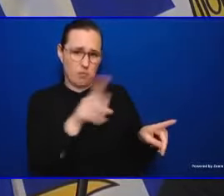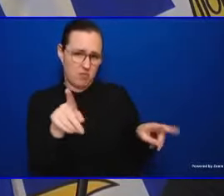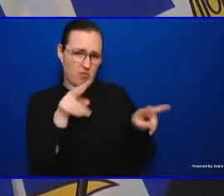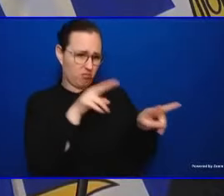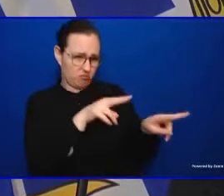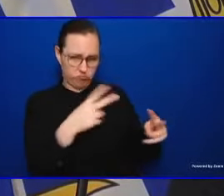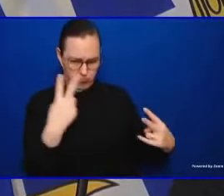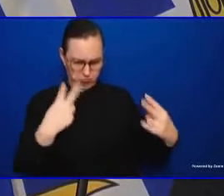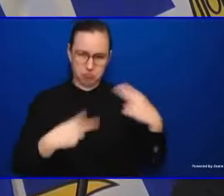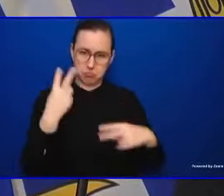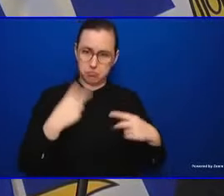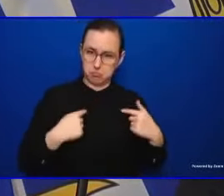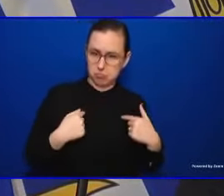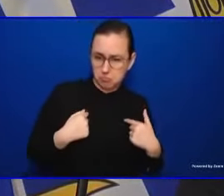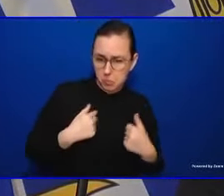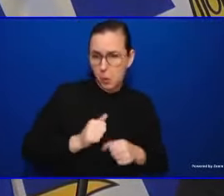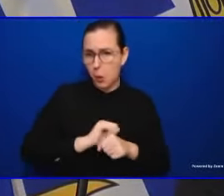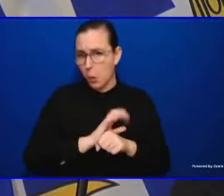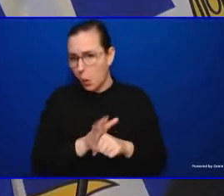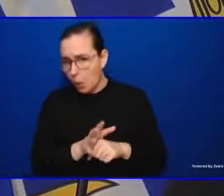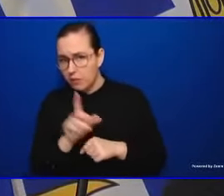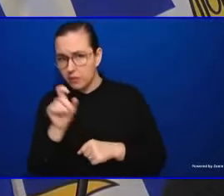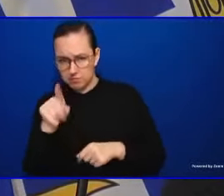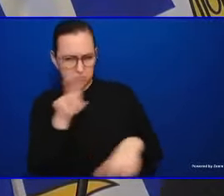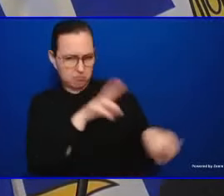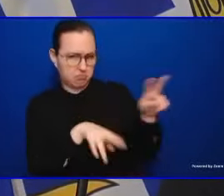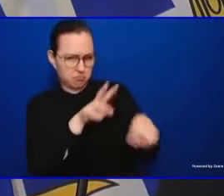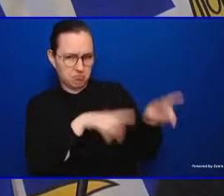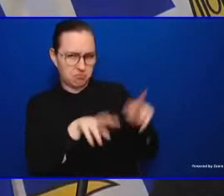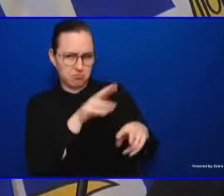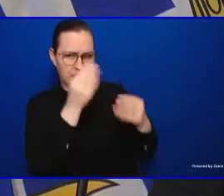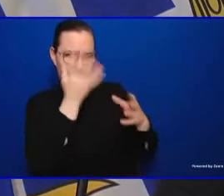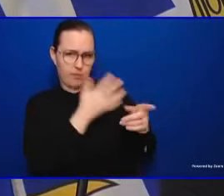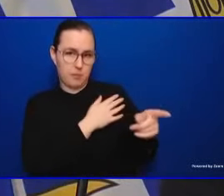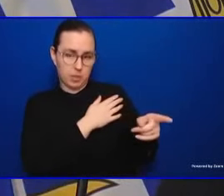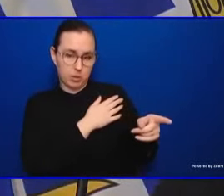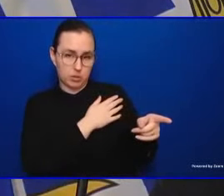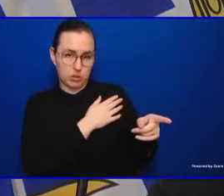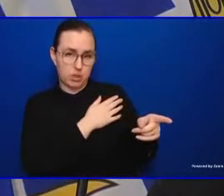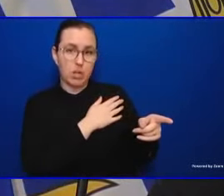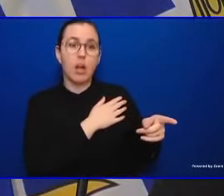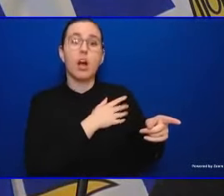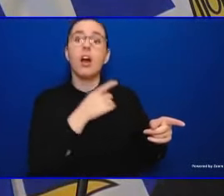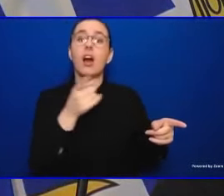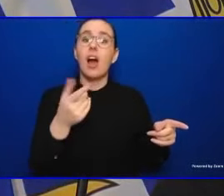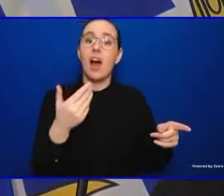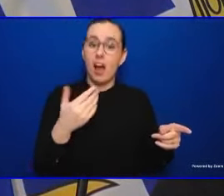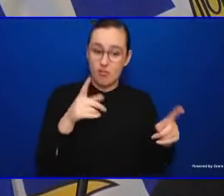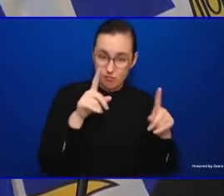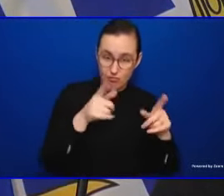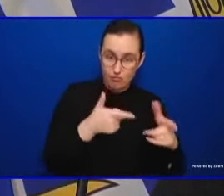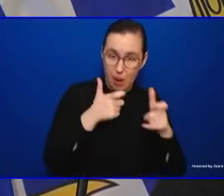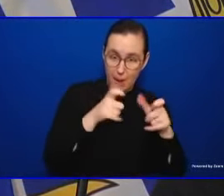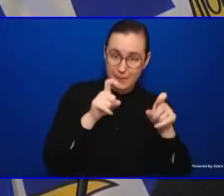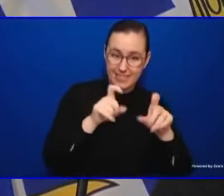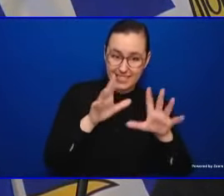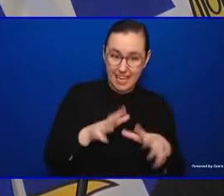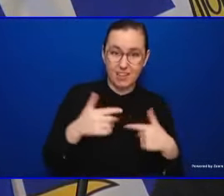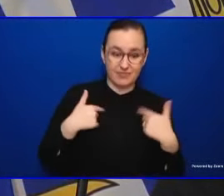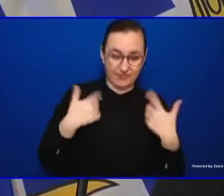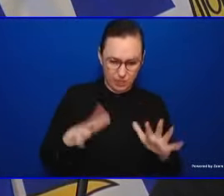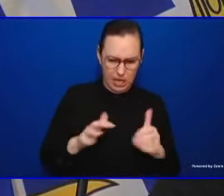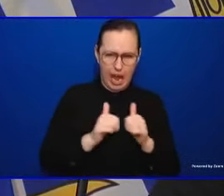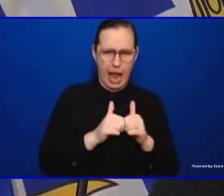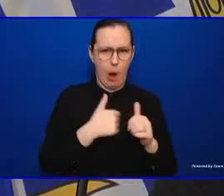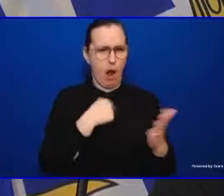have rapid tests, how you can report that test. I know that for many people, this is a very challenging time of the